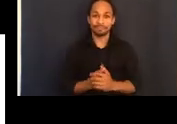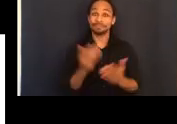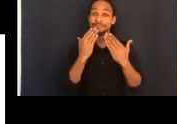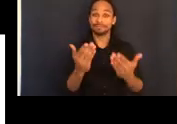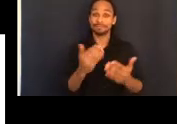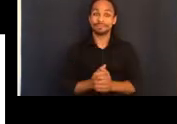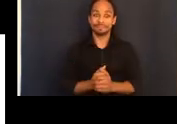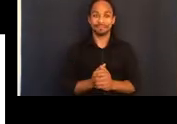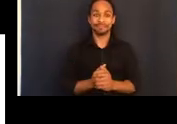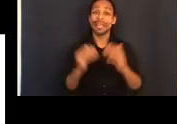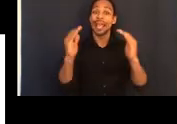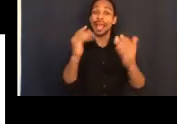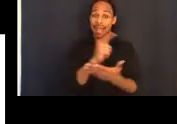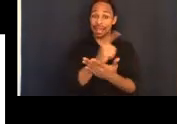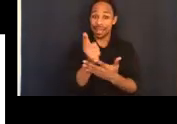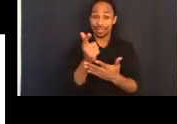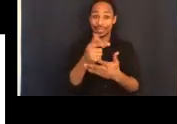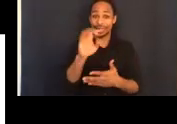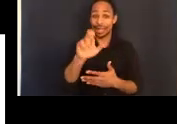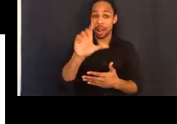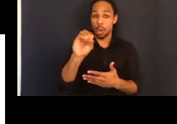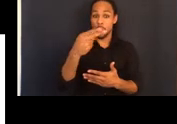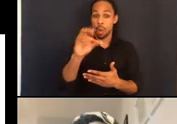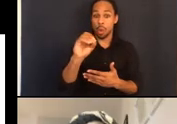And next, Eloho Akpovi.